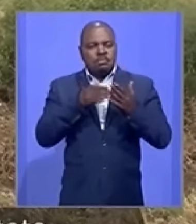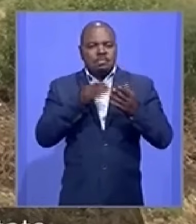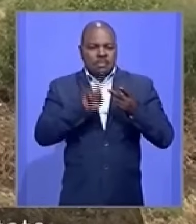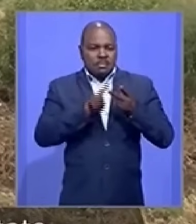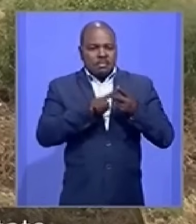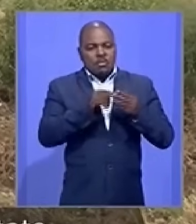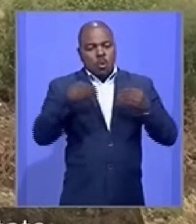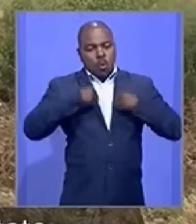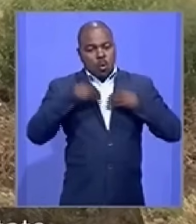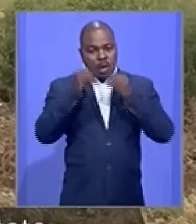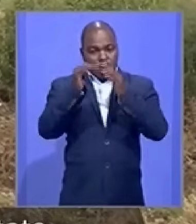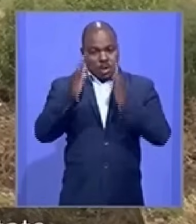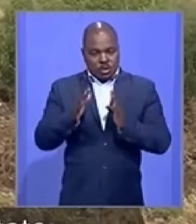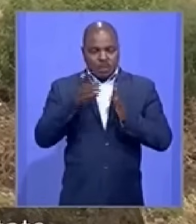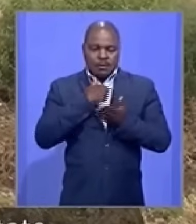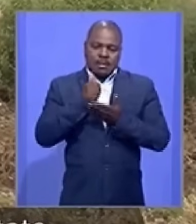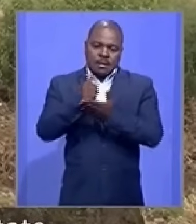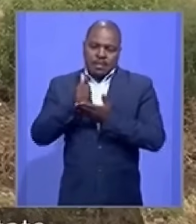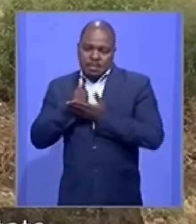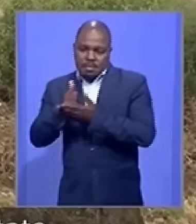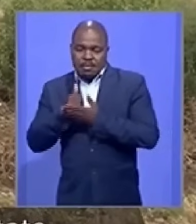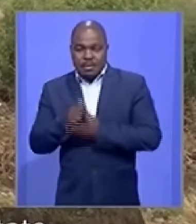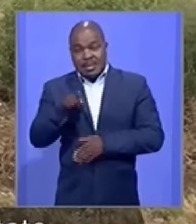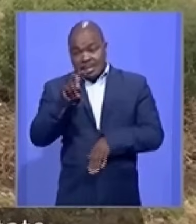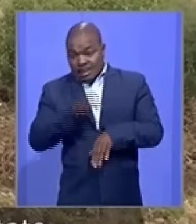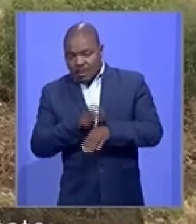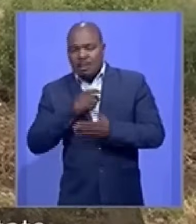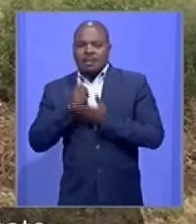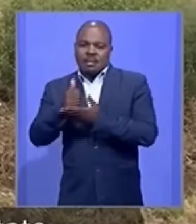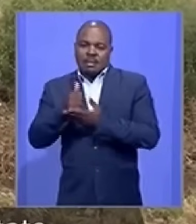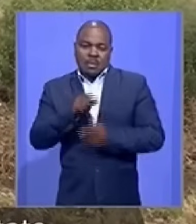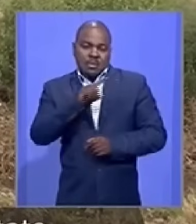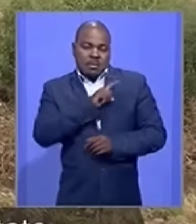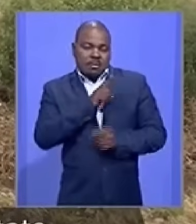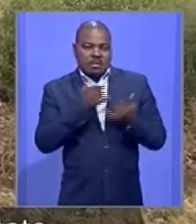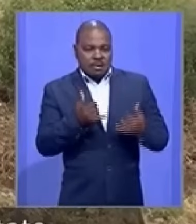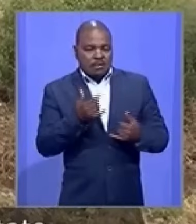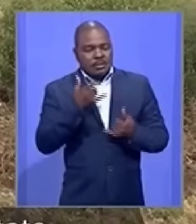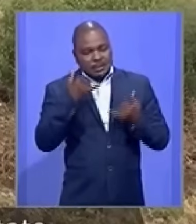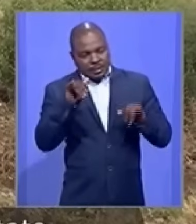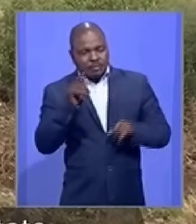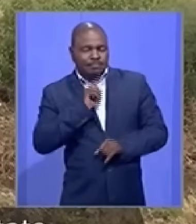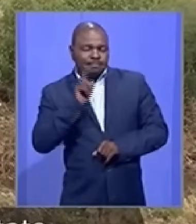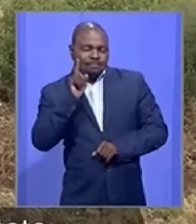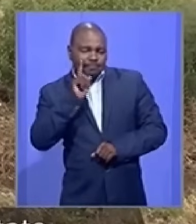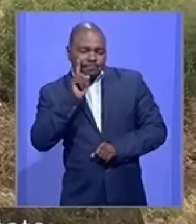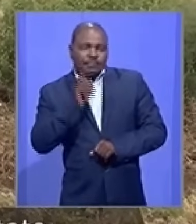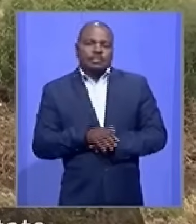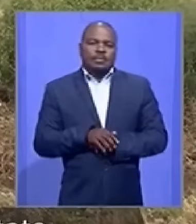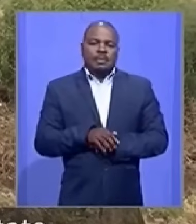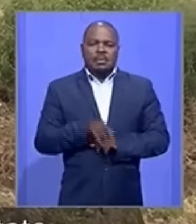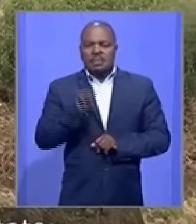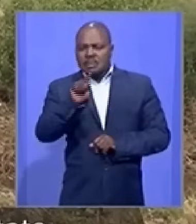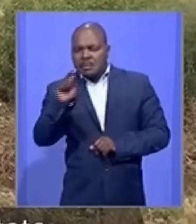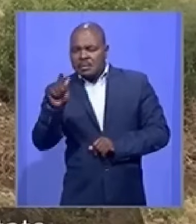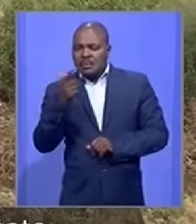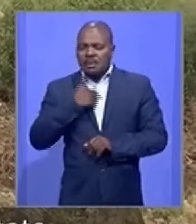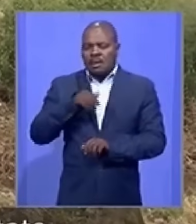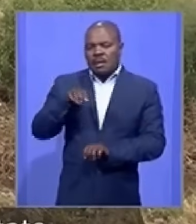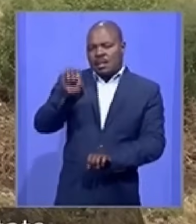ba matlo ao ha ebe ho hlokahala hobane hona jwale ko hona re santsaneng re tlo etsa re tlo hlahloba